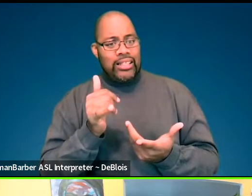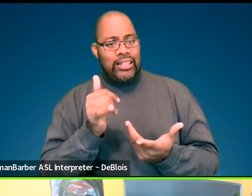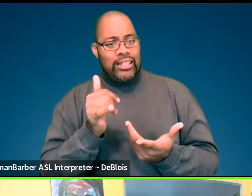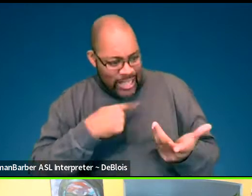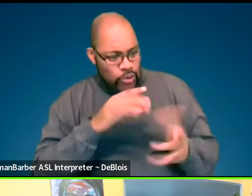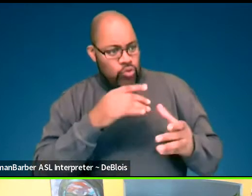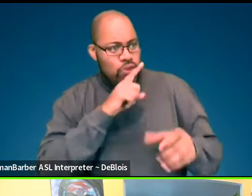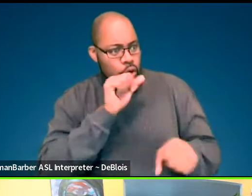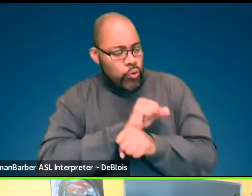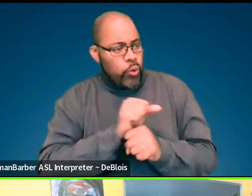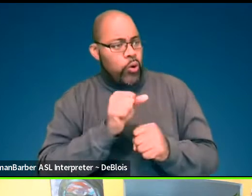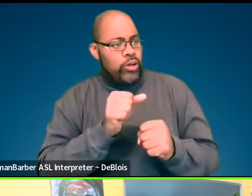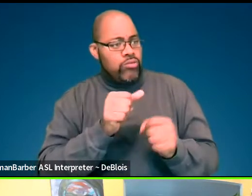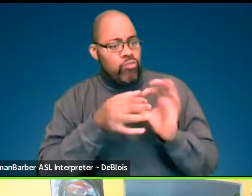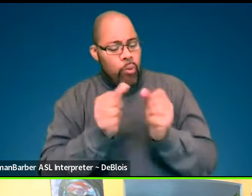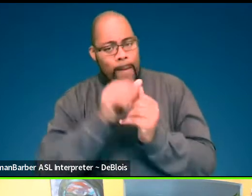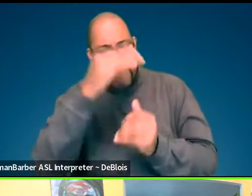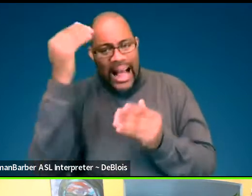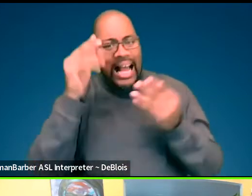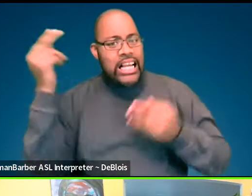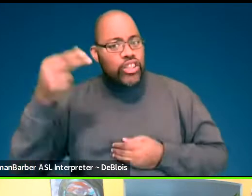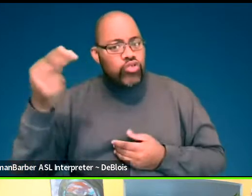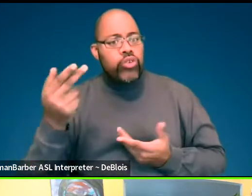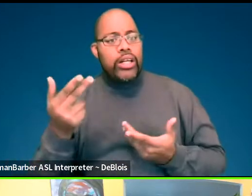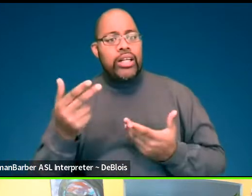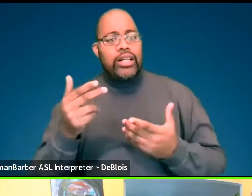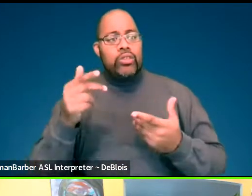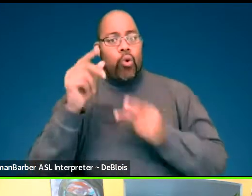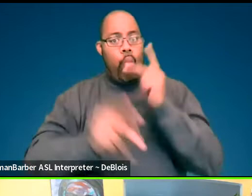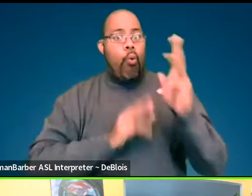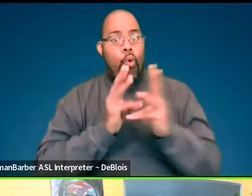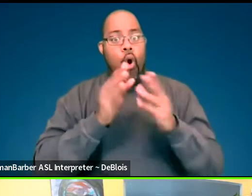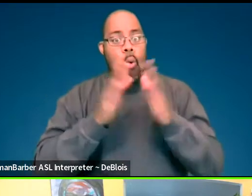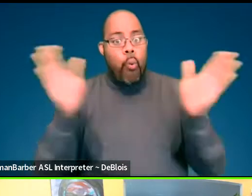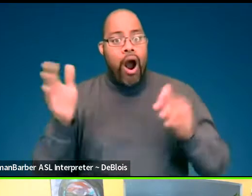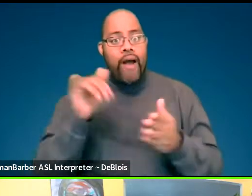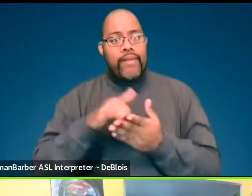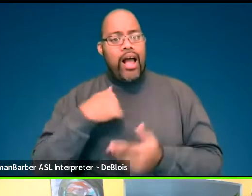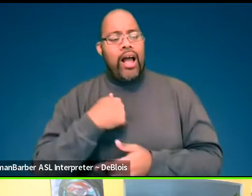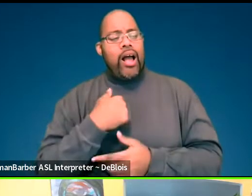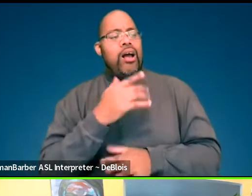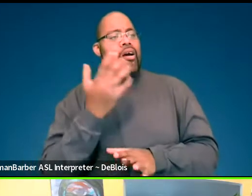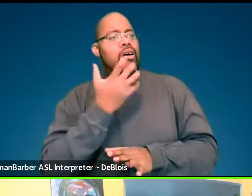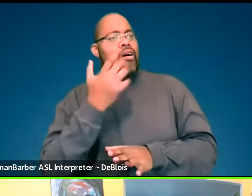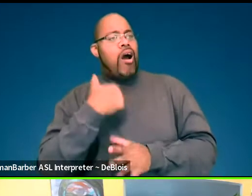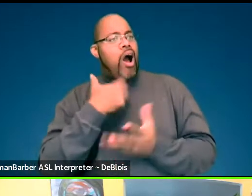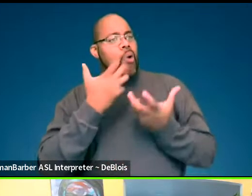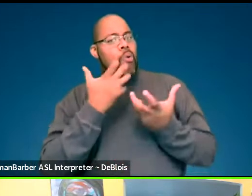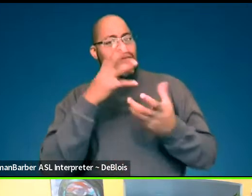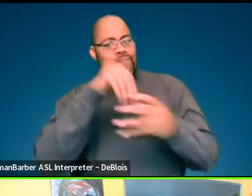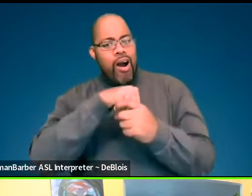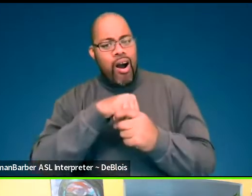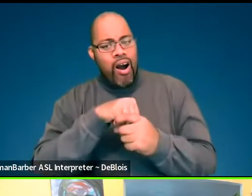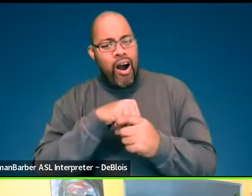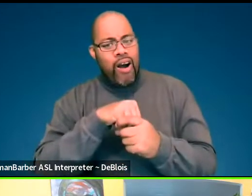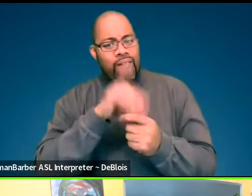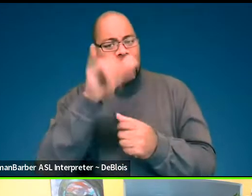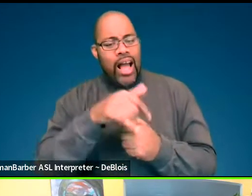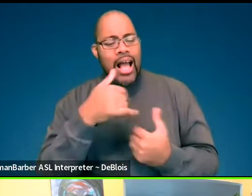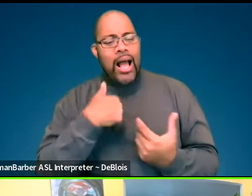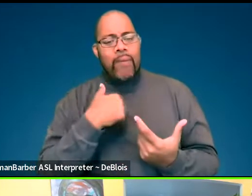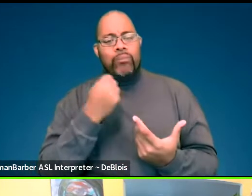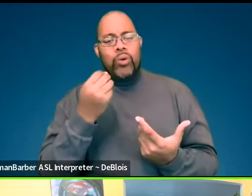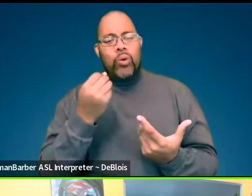work around Black history globally, that I was like, oh, I want to be a part of this. And I'm